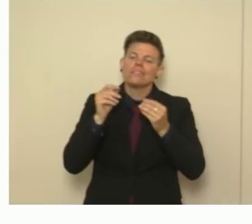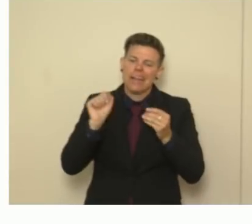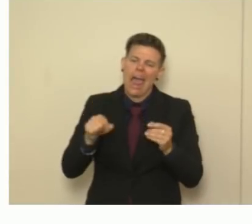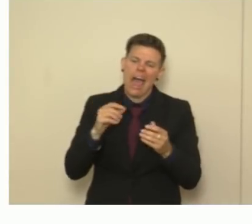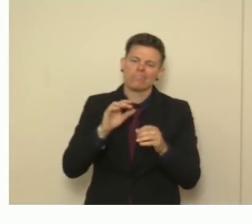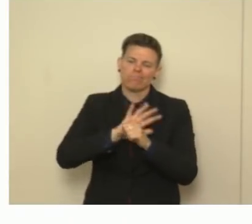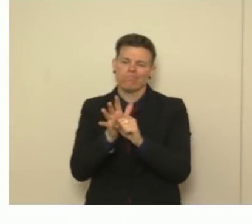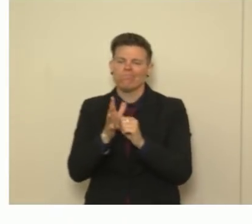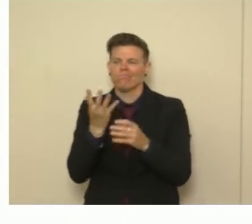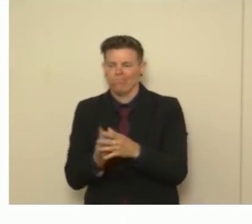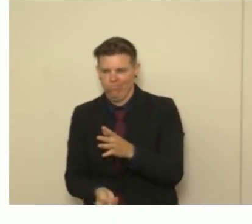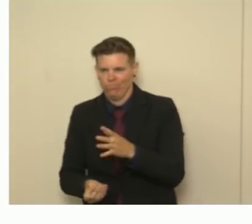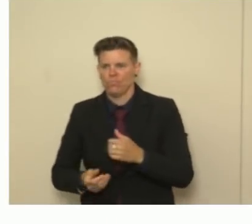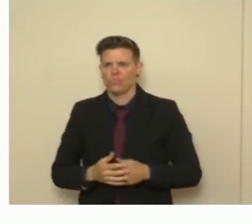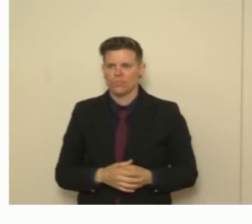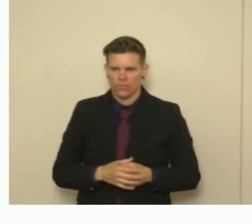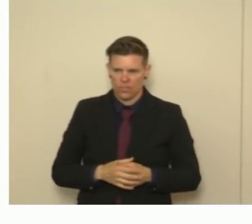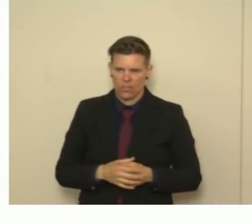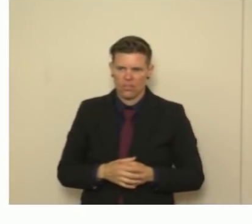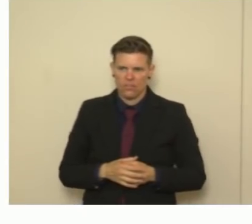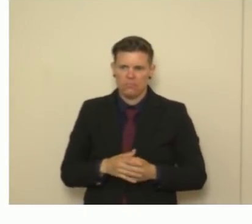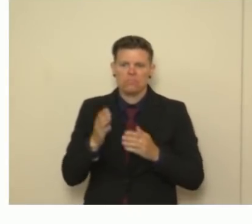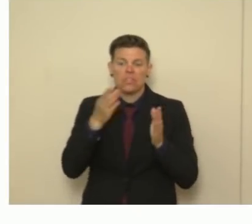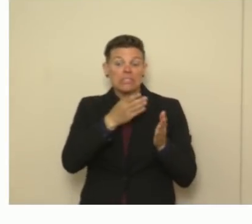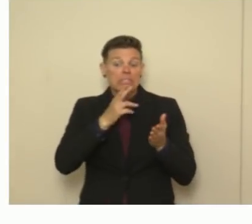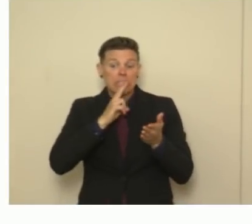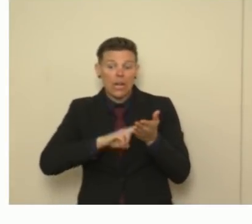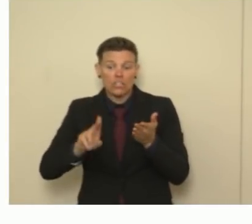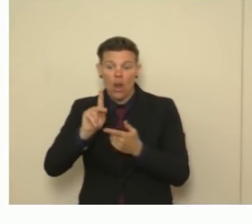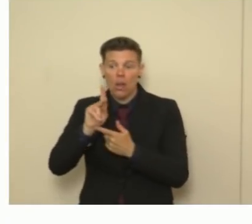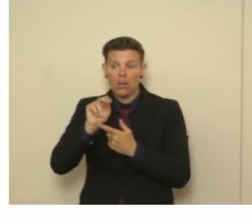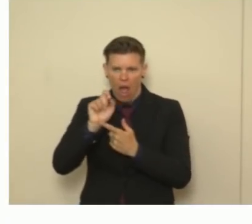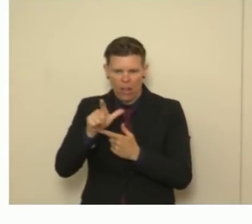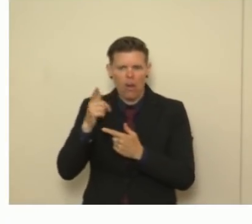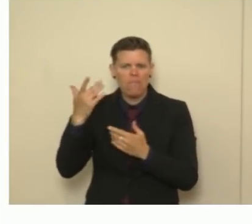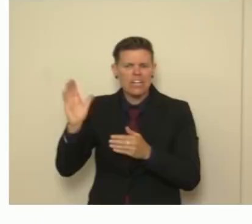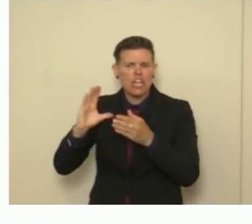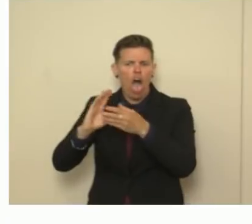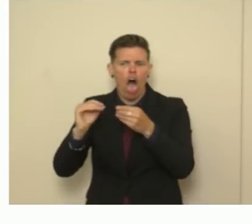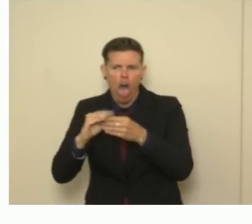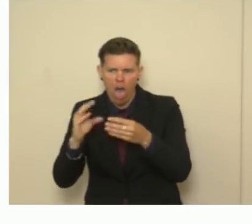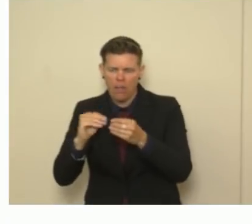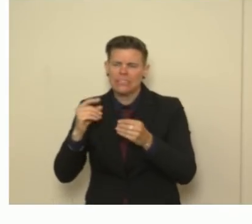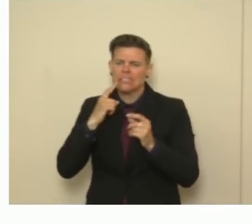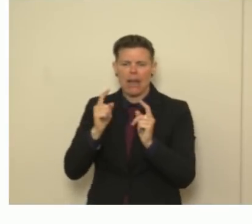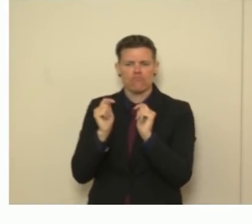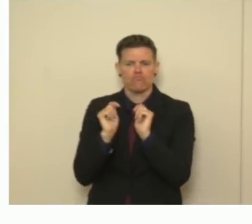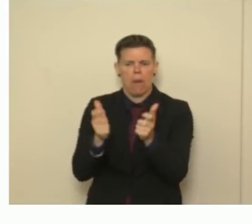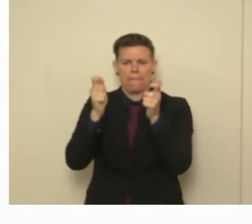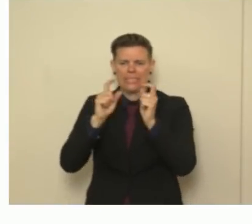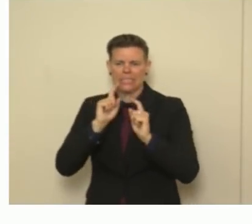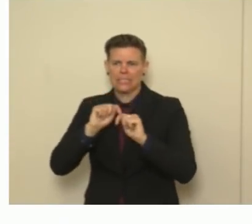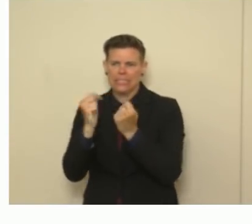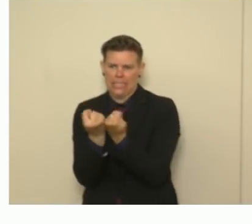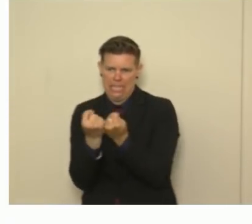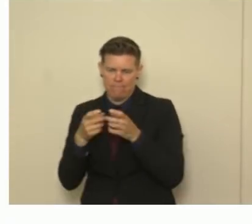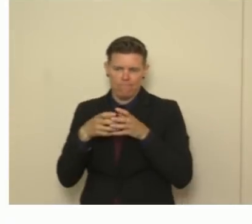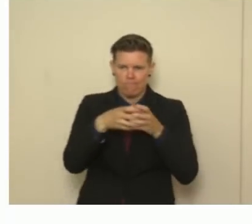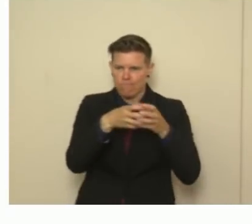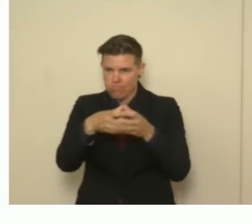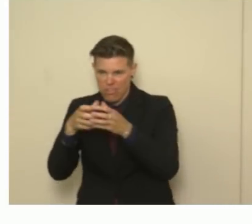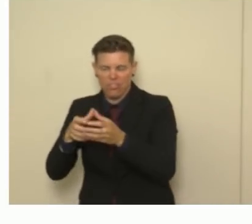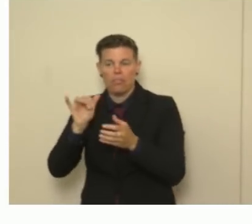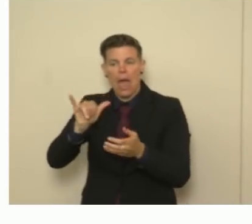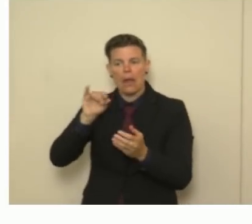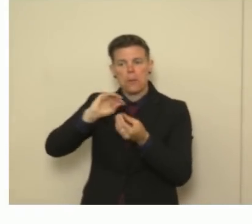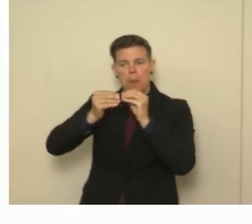up on Secretary Kunkel's comments about the rapid testing, this data just came in hot off the presses from